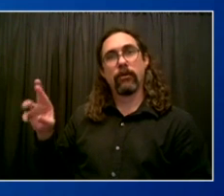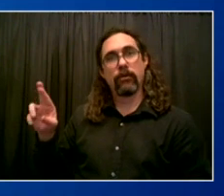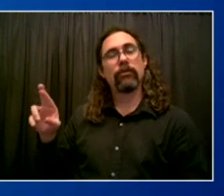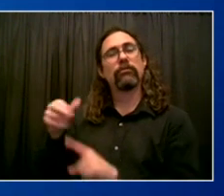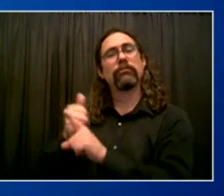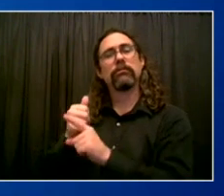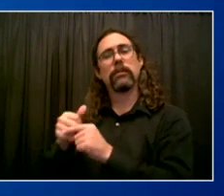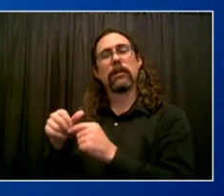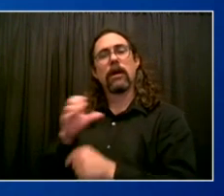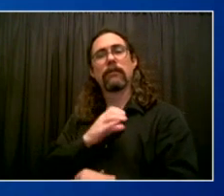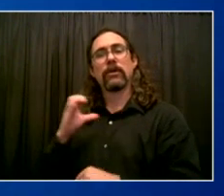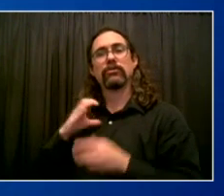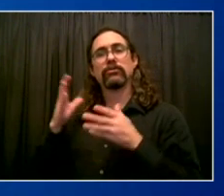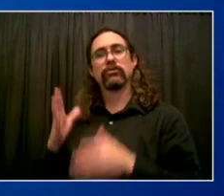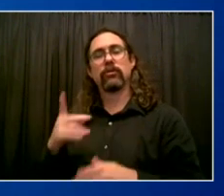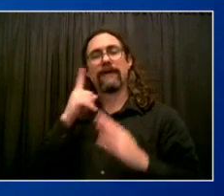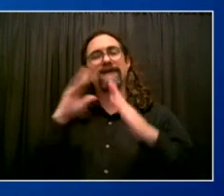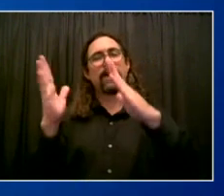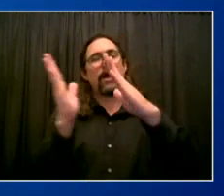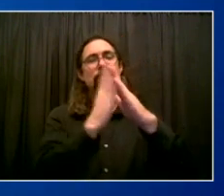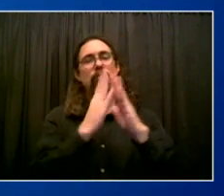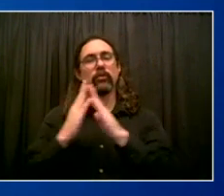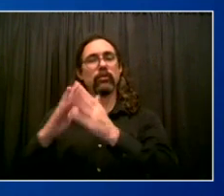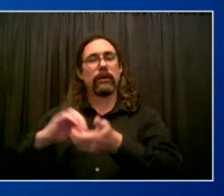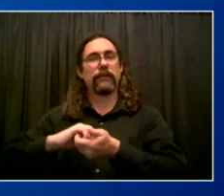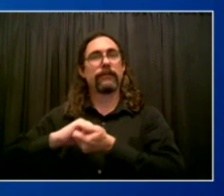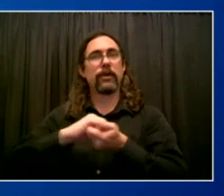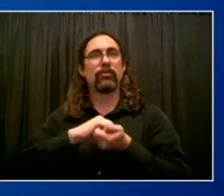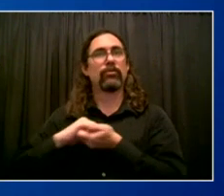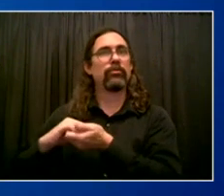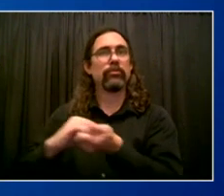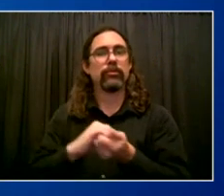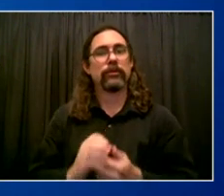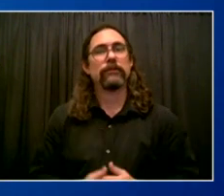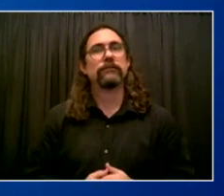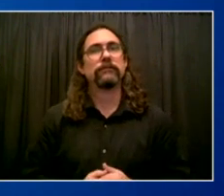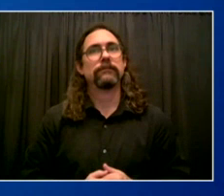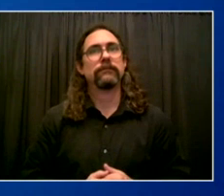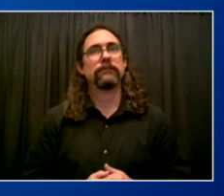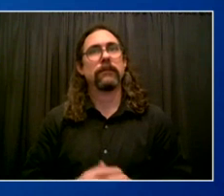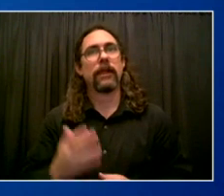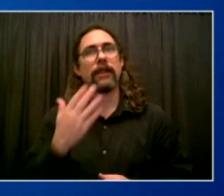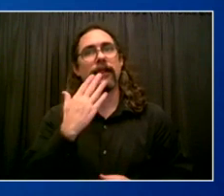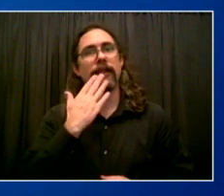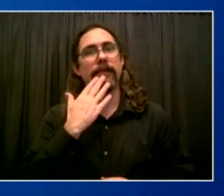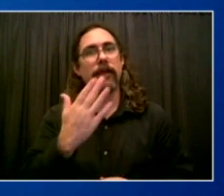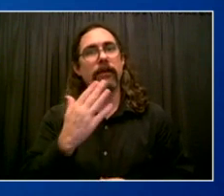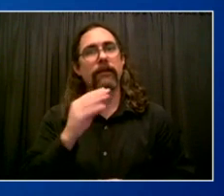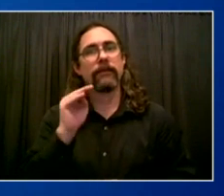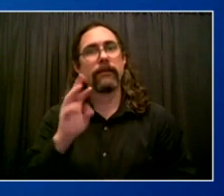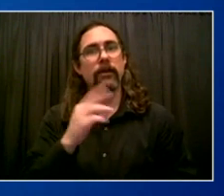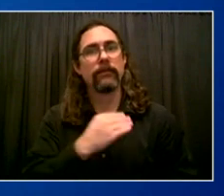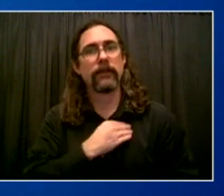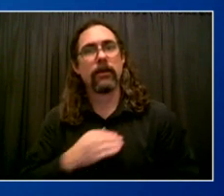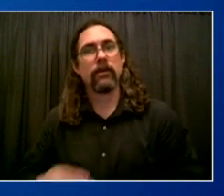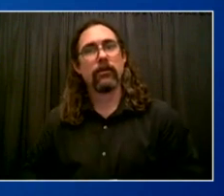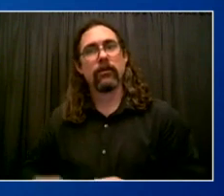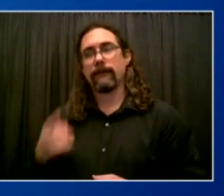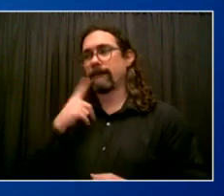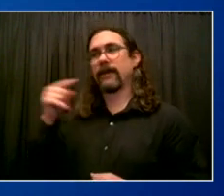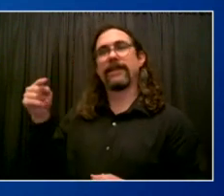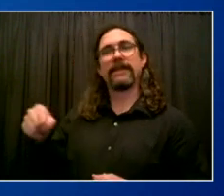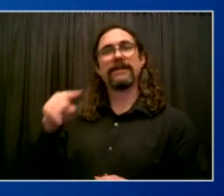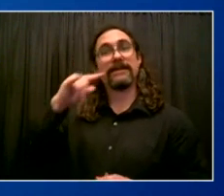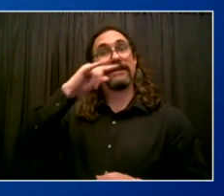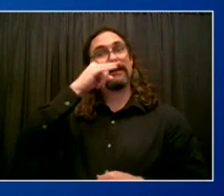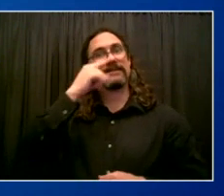and your support for the NYPD Kids First initiative from the very beginning. This really started on day one for Commissioner Shea